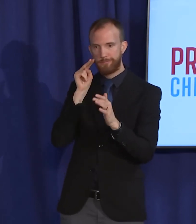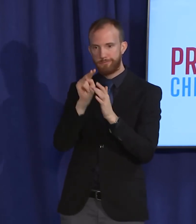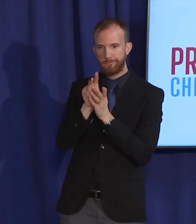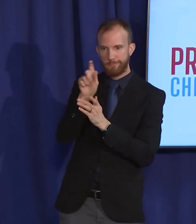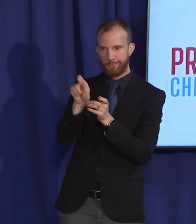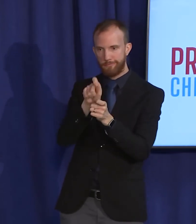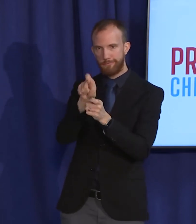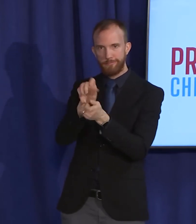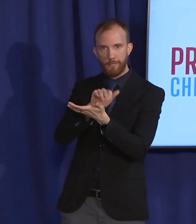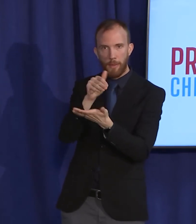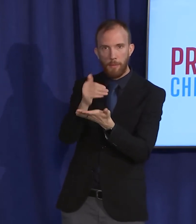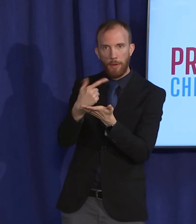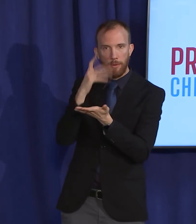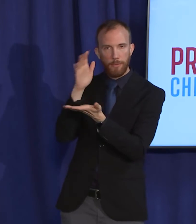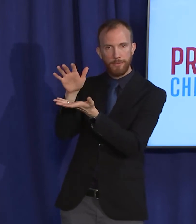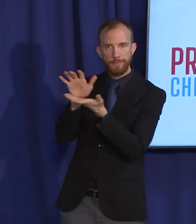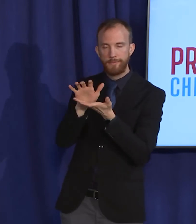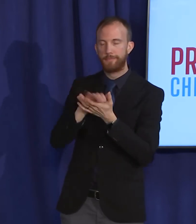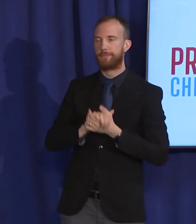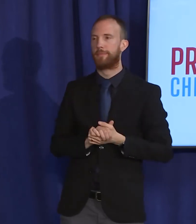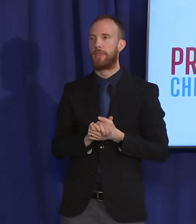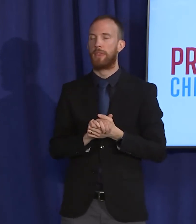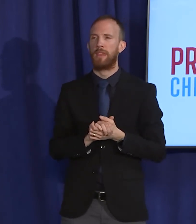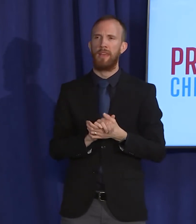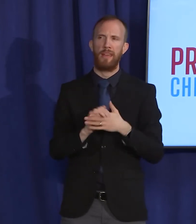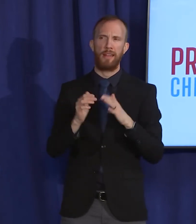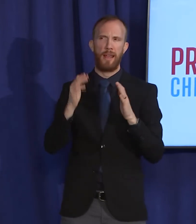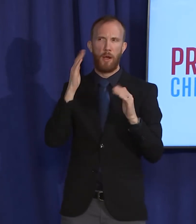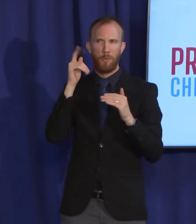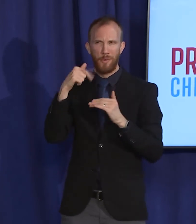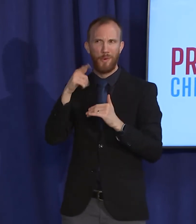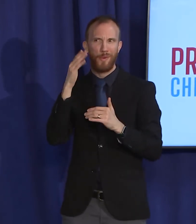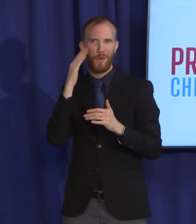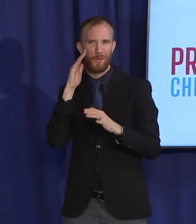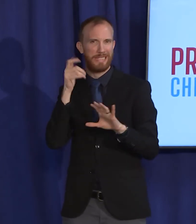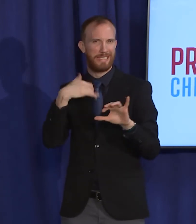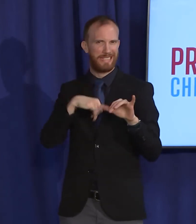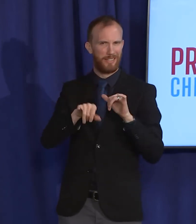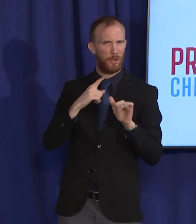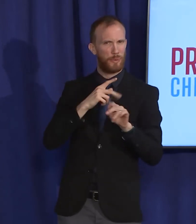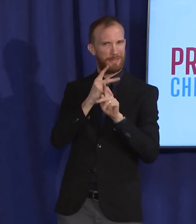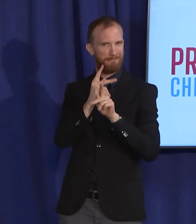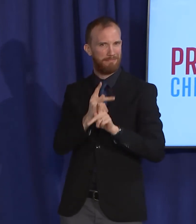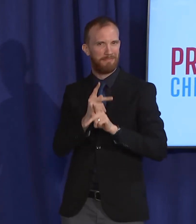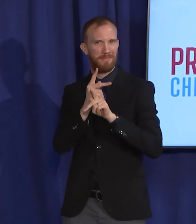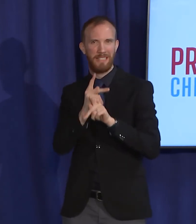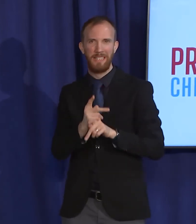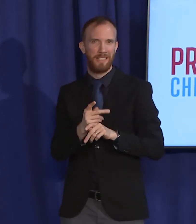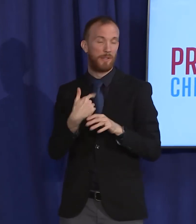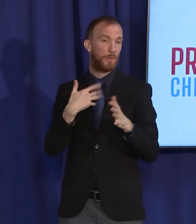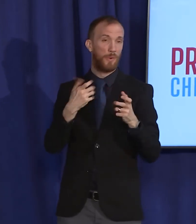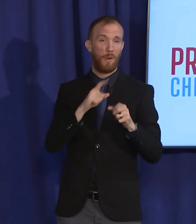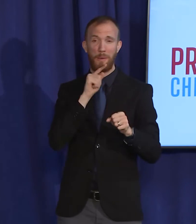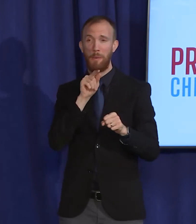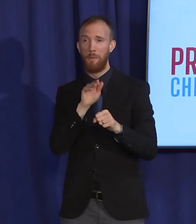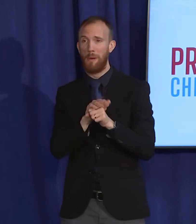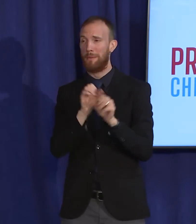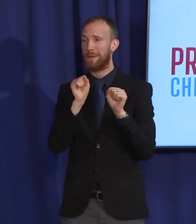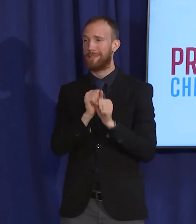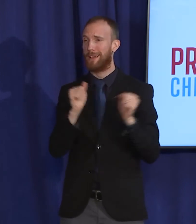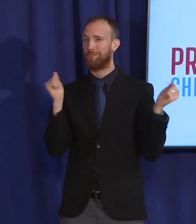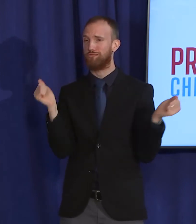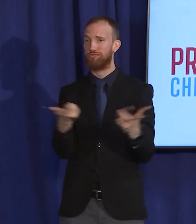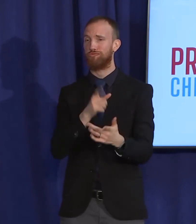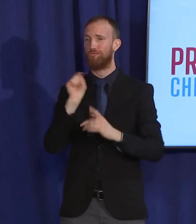even then, as hopefully you have figured out, we're very conservative in our approach because we don't want to overpromise and